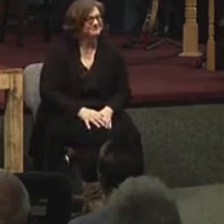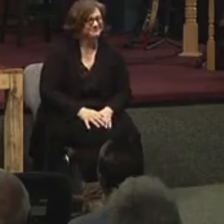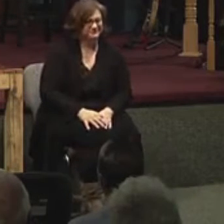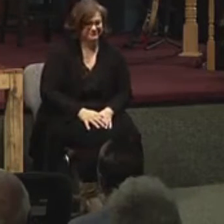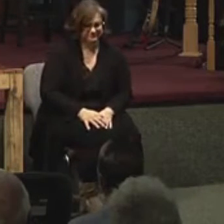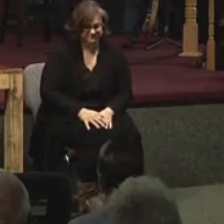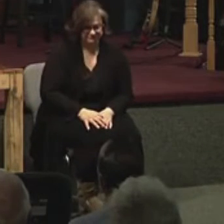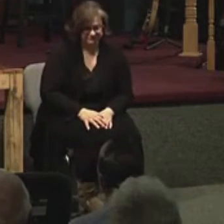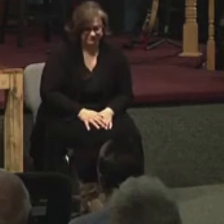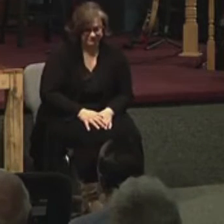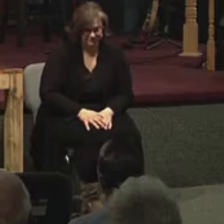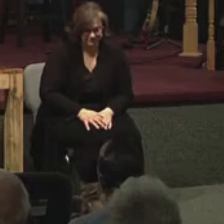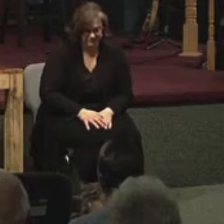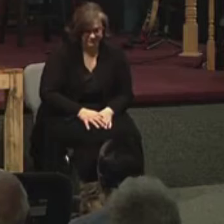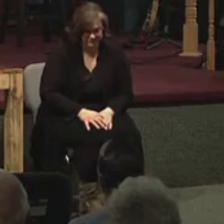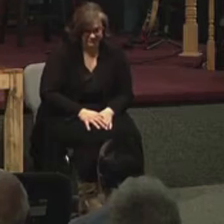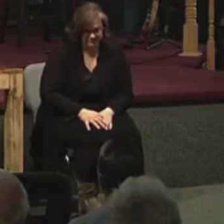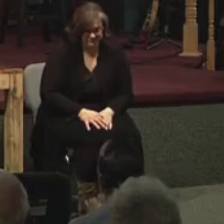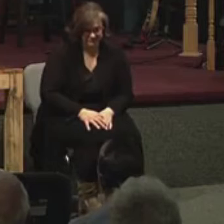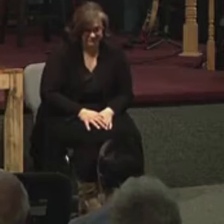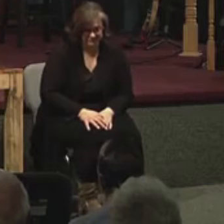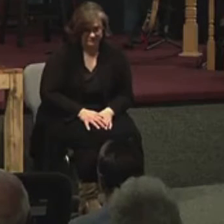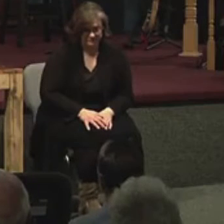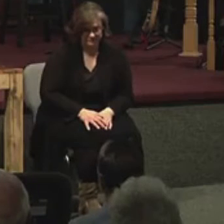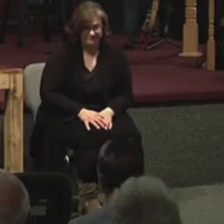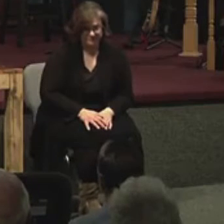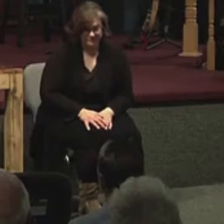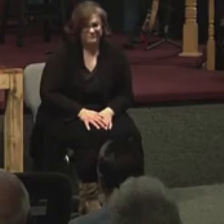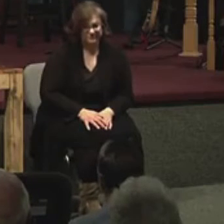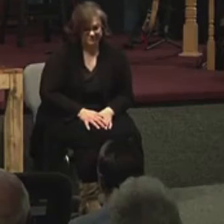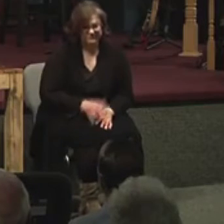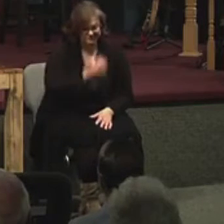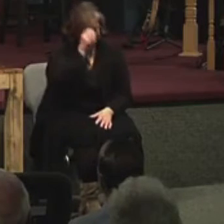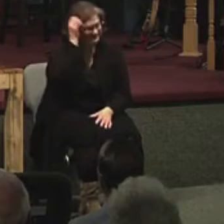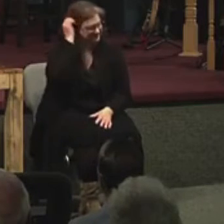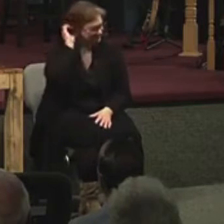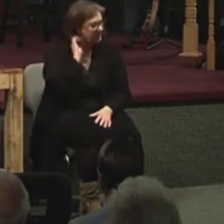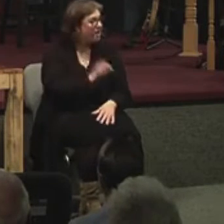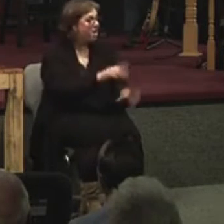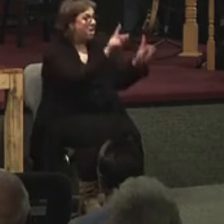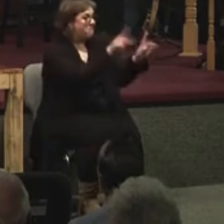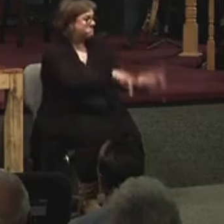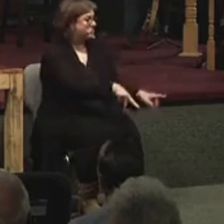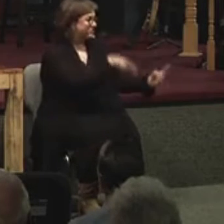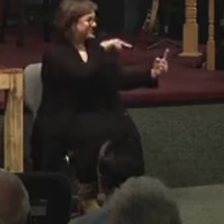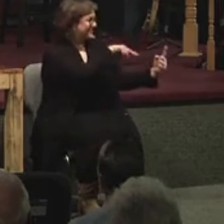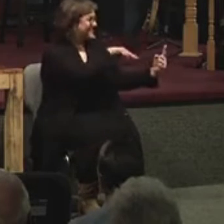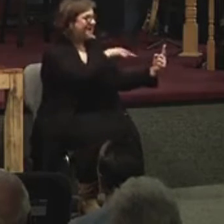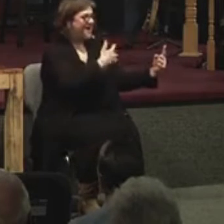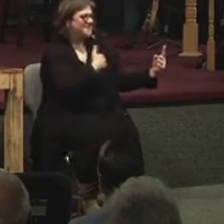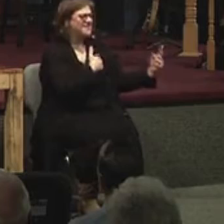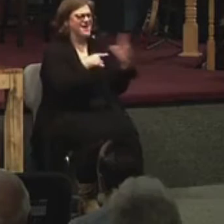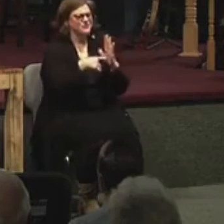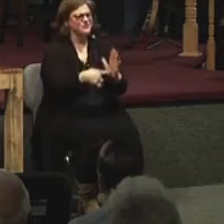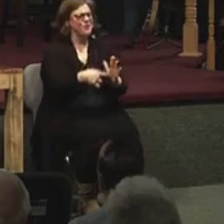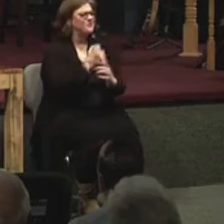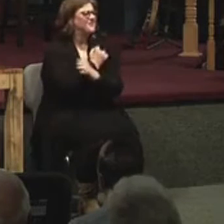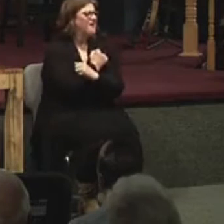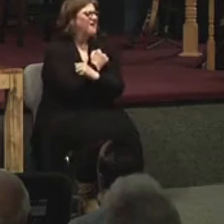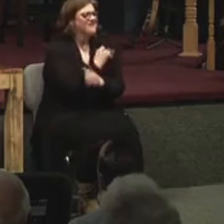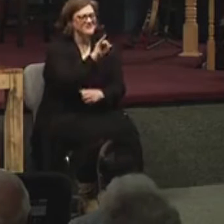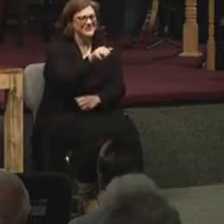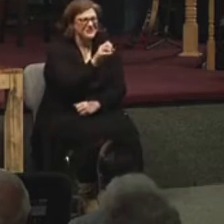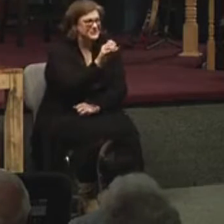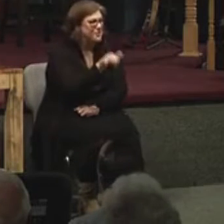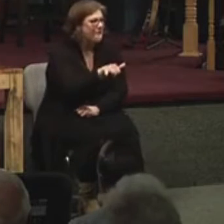things. As a matter of fact, when people see someone who is loving, when people see someone who has joy in their life